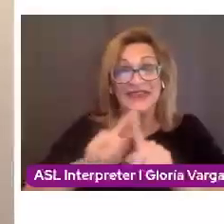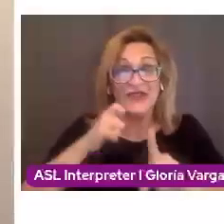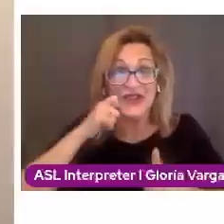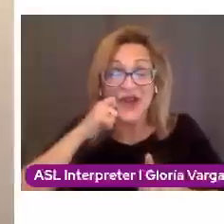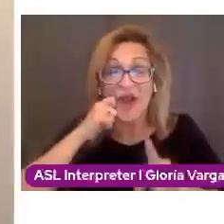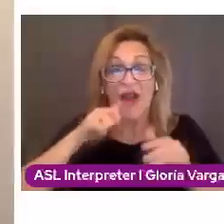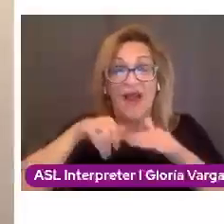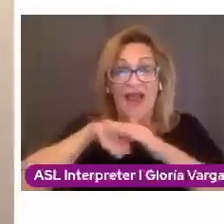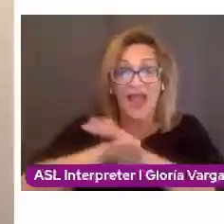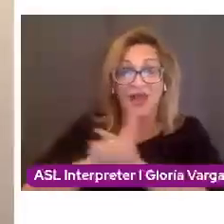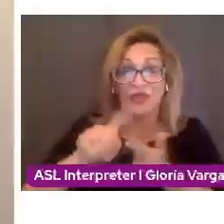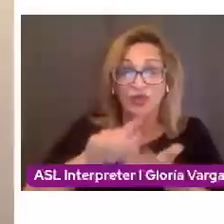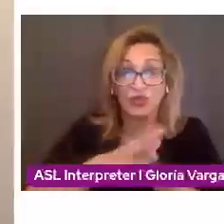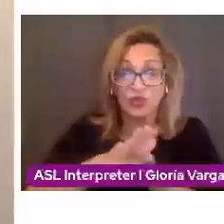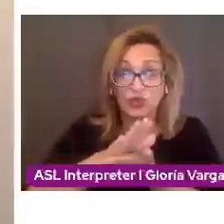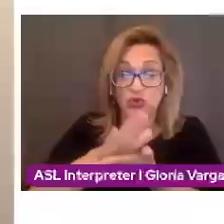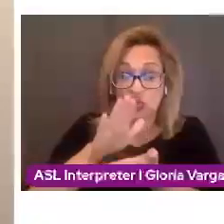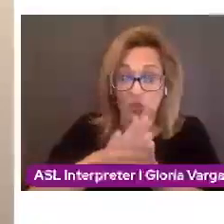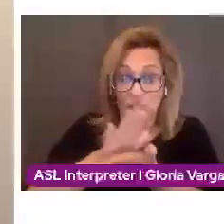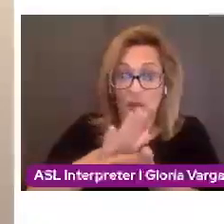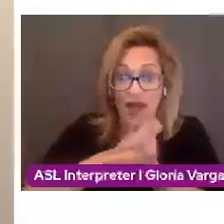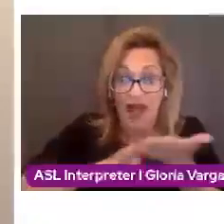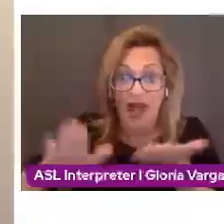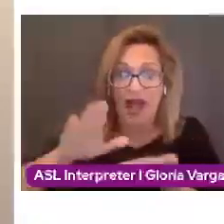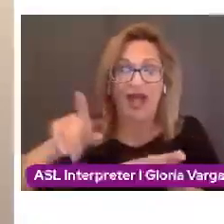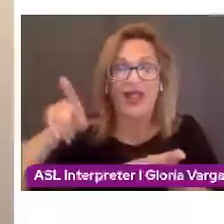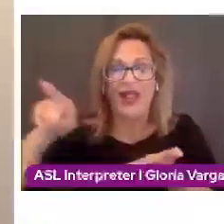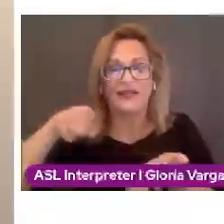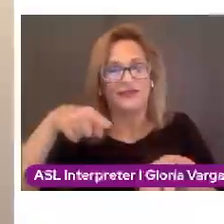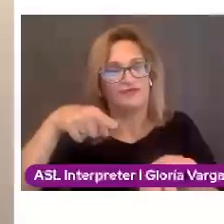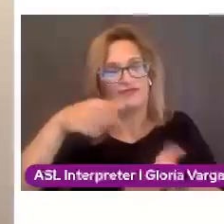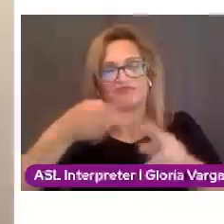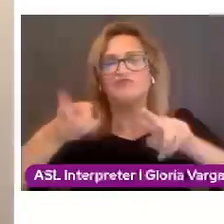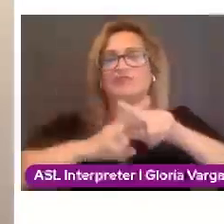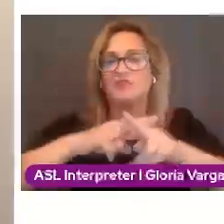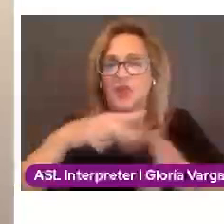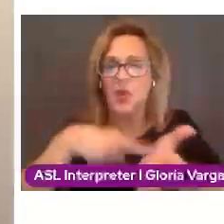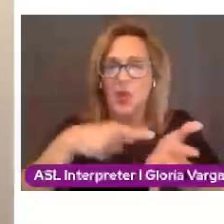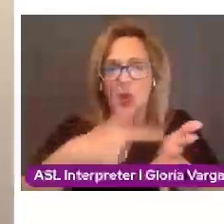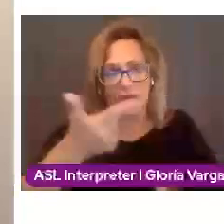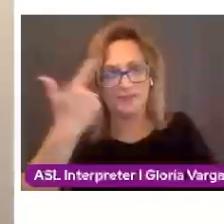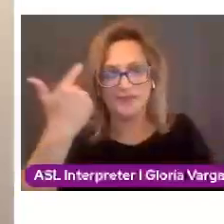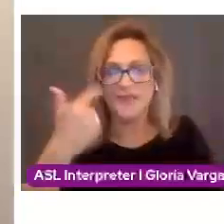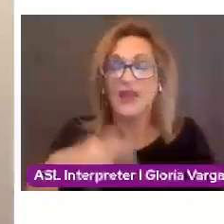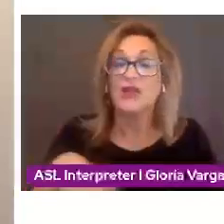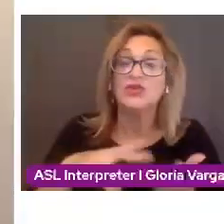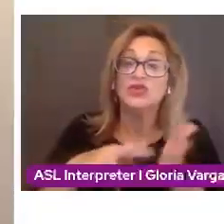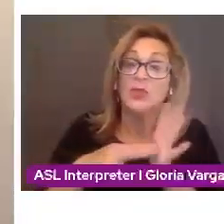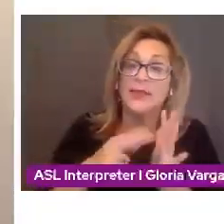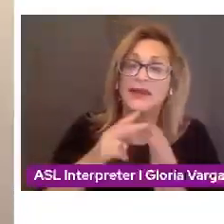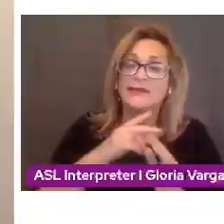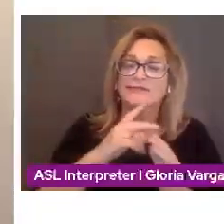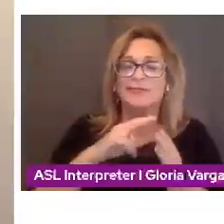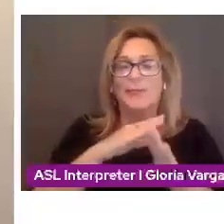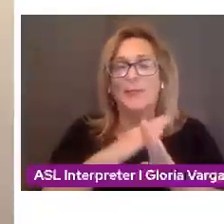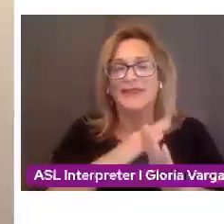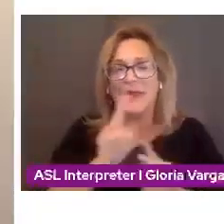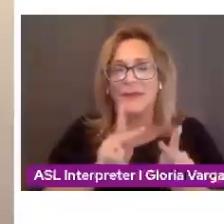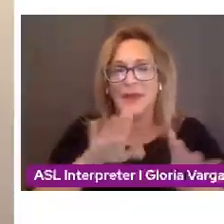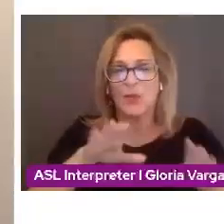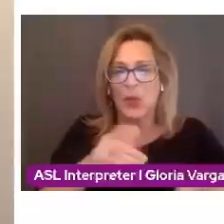that, so what's going on? What's the current state of student loans? President Biden, we've been pushing President